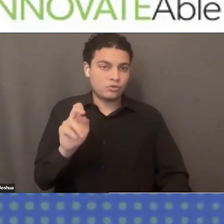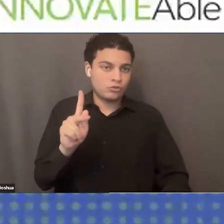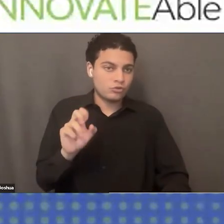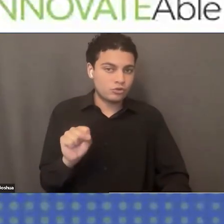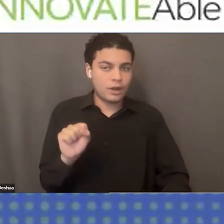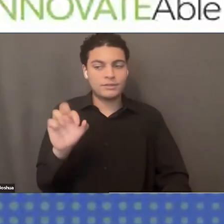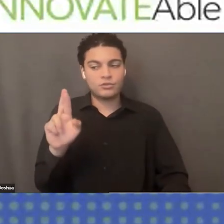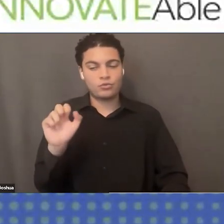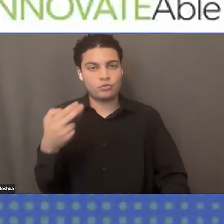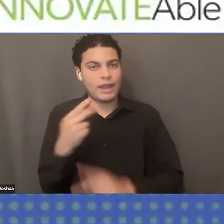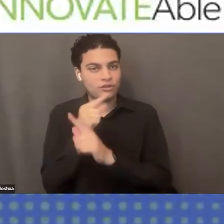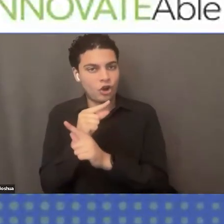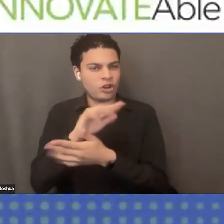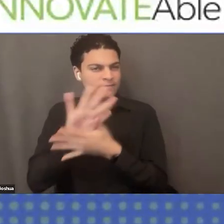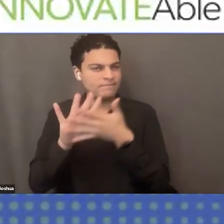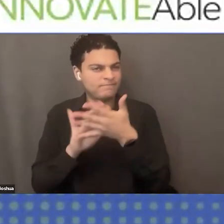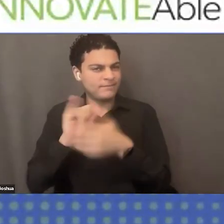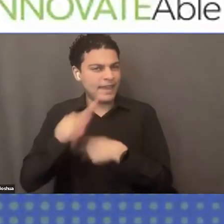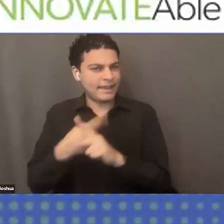All Fantastic. affordable.